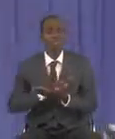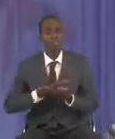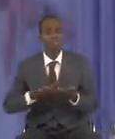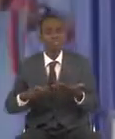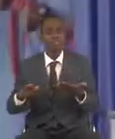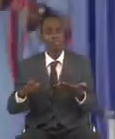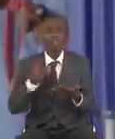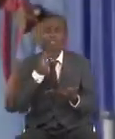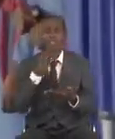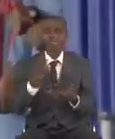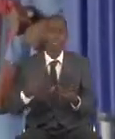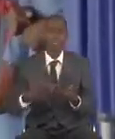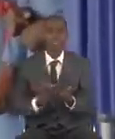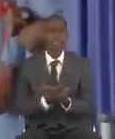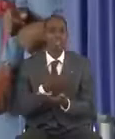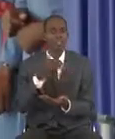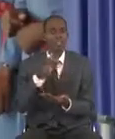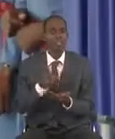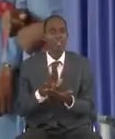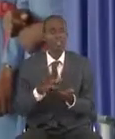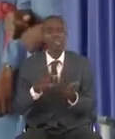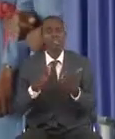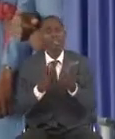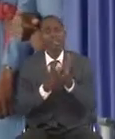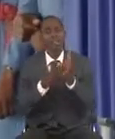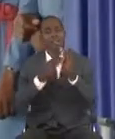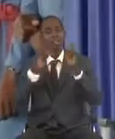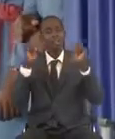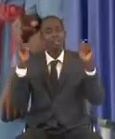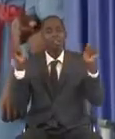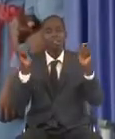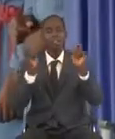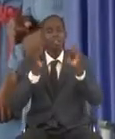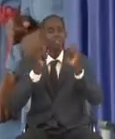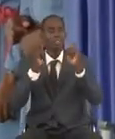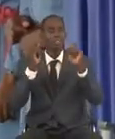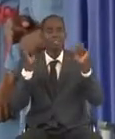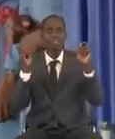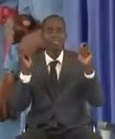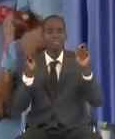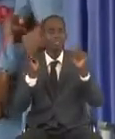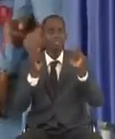holy is the Lamb. Hallelujah.